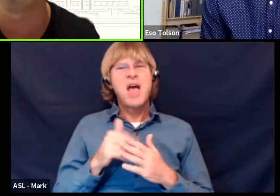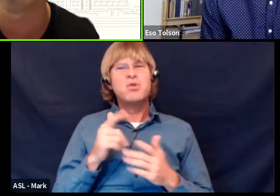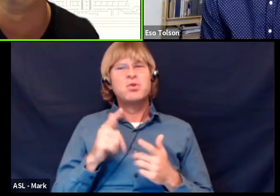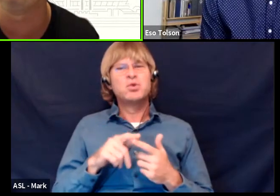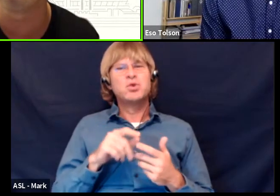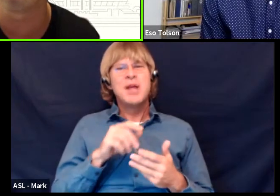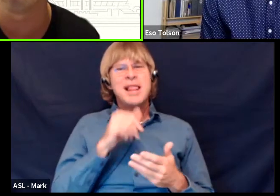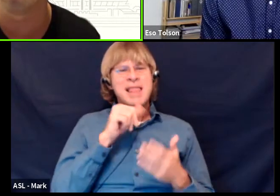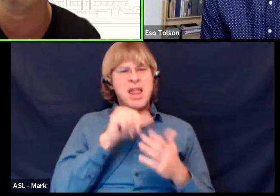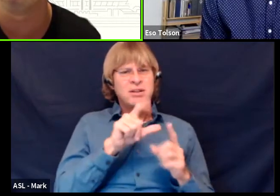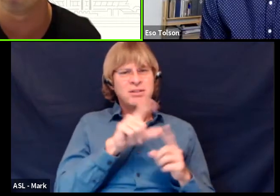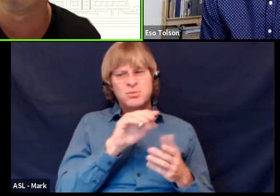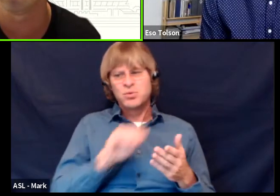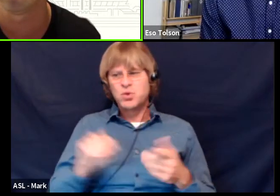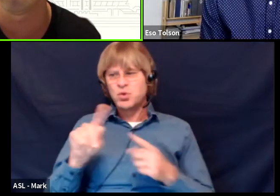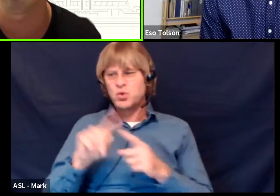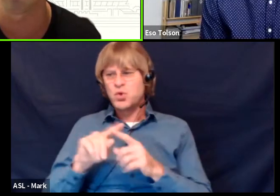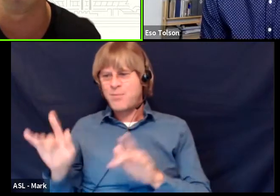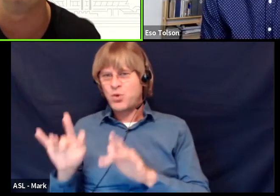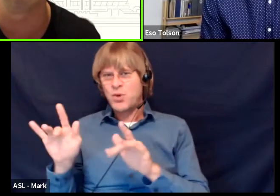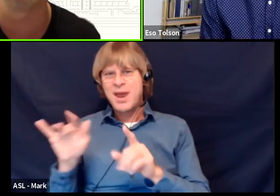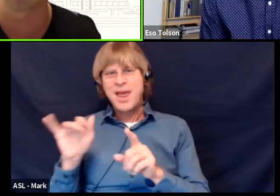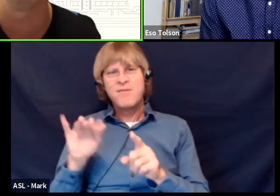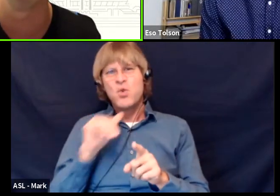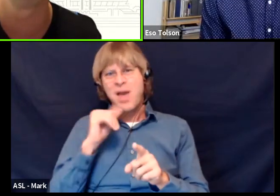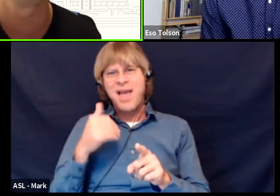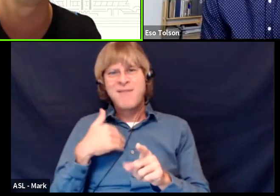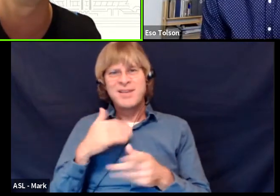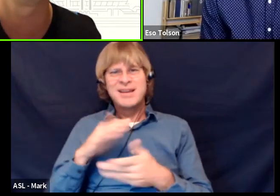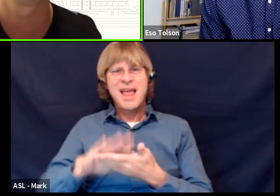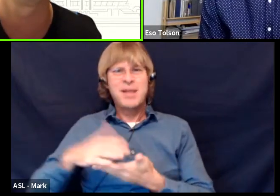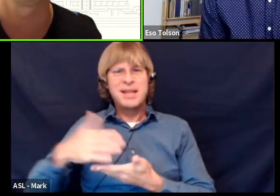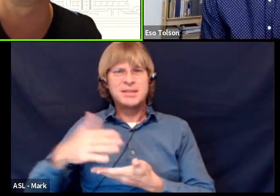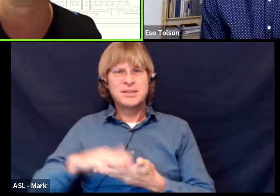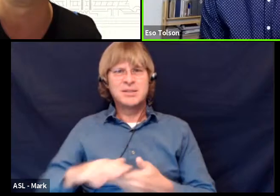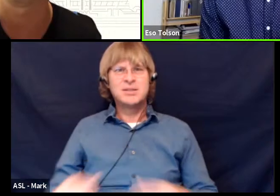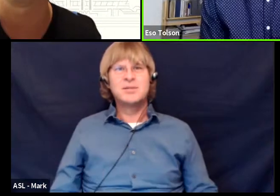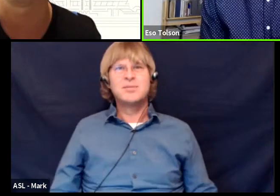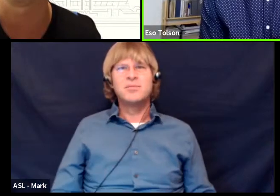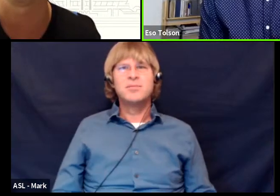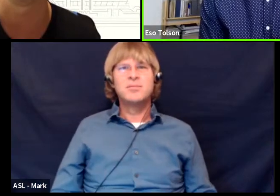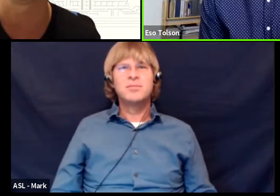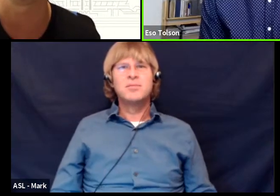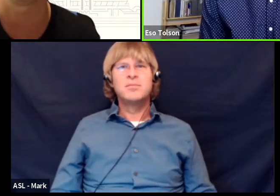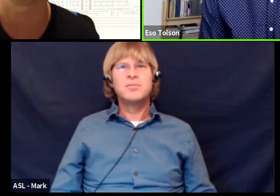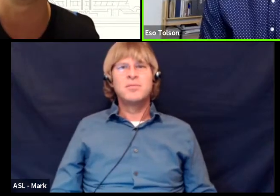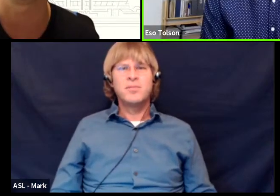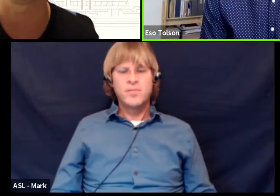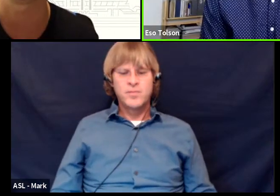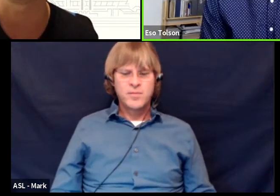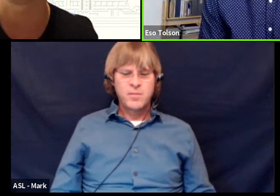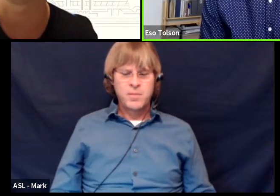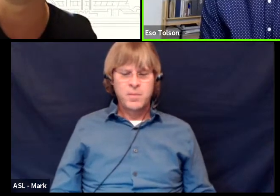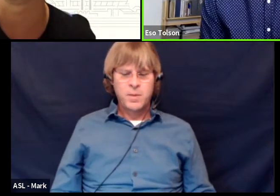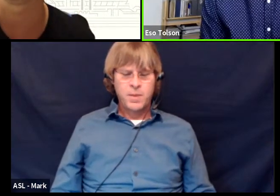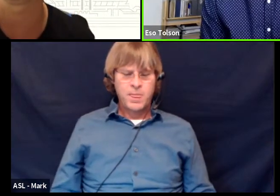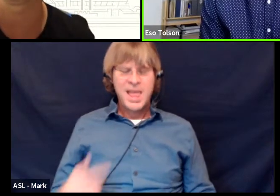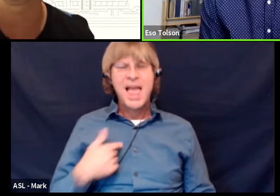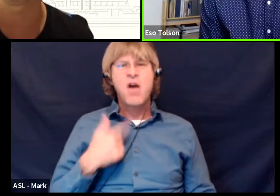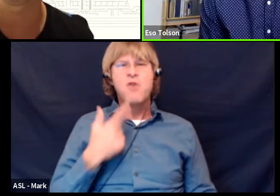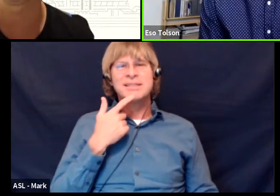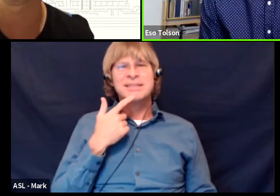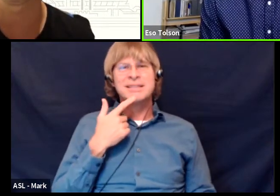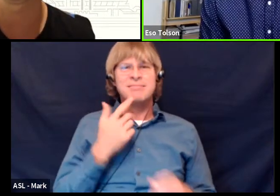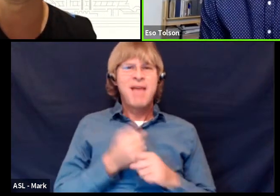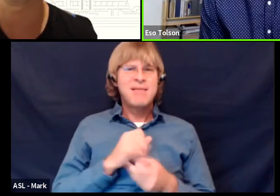transfer hand lettering into a computer if you don't have a tablet? Yes. I just recently got